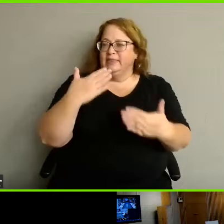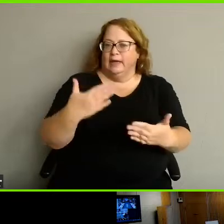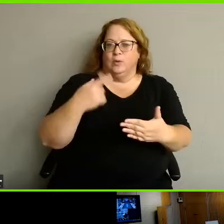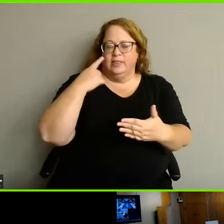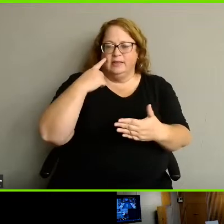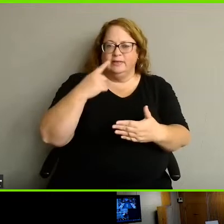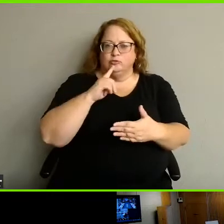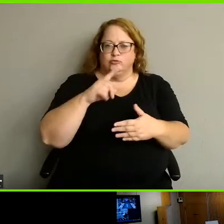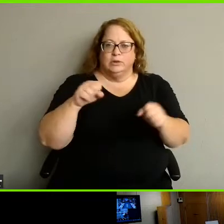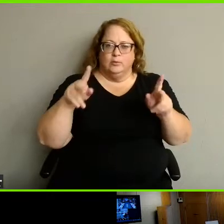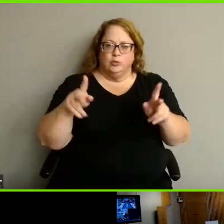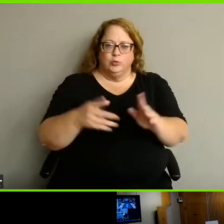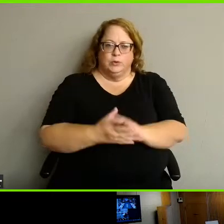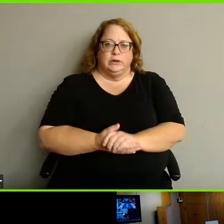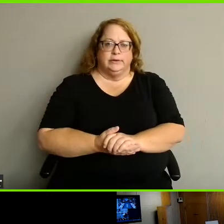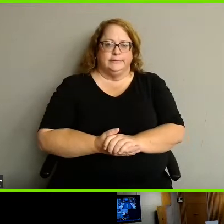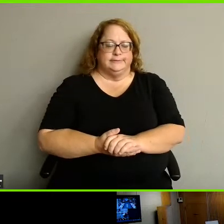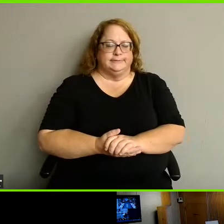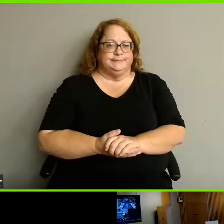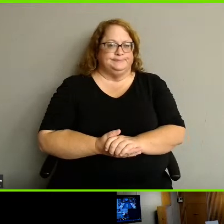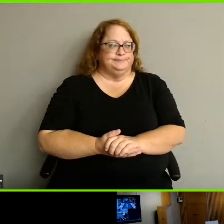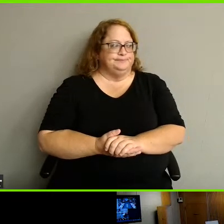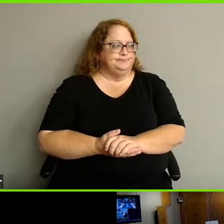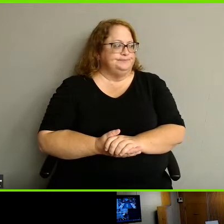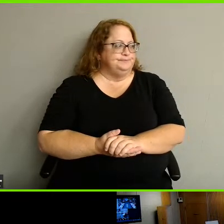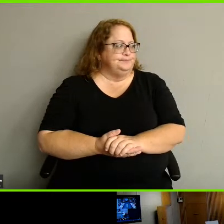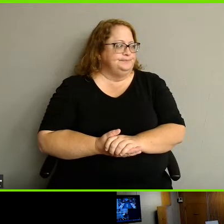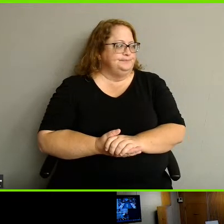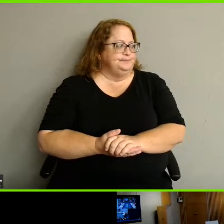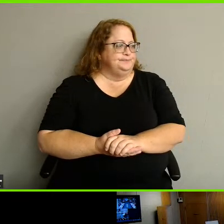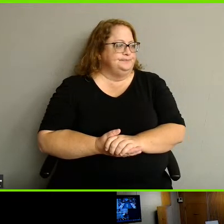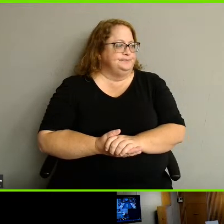I think they're Thank you.